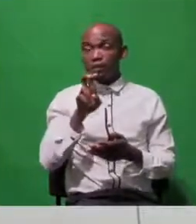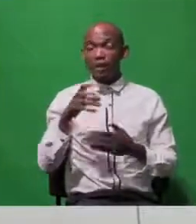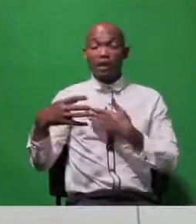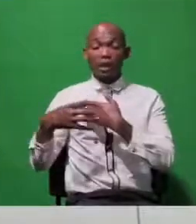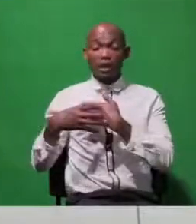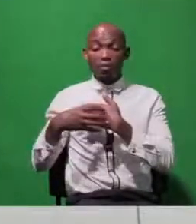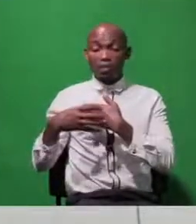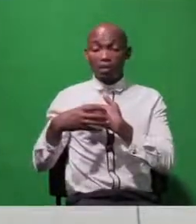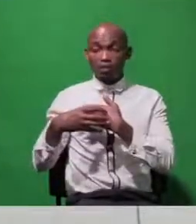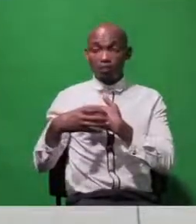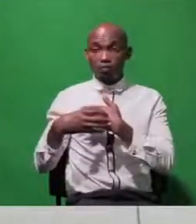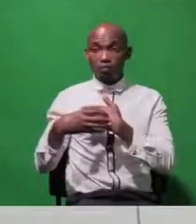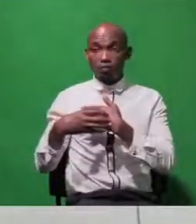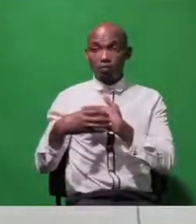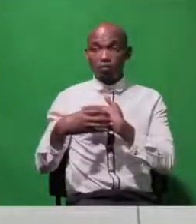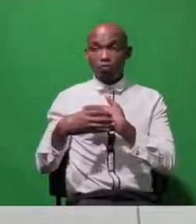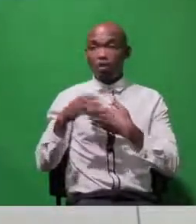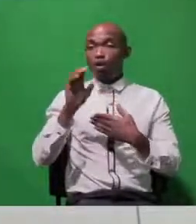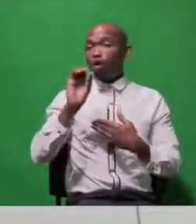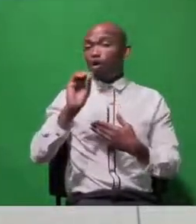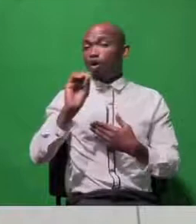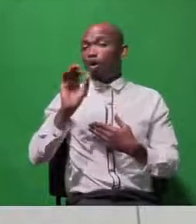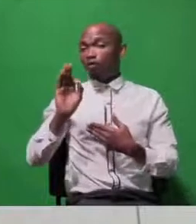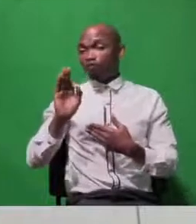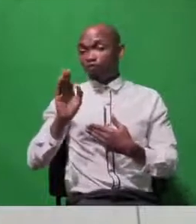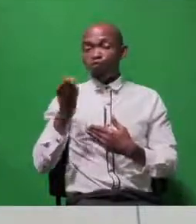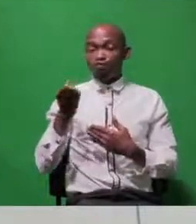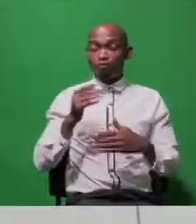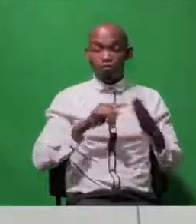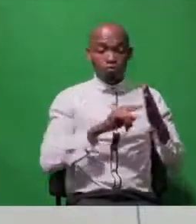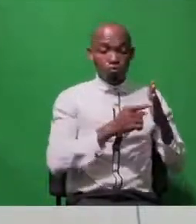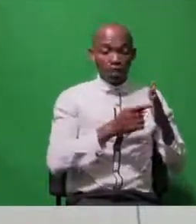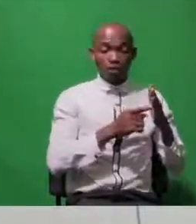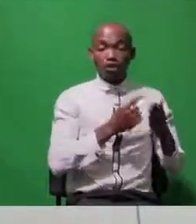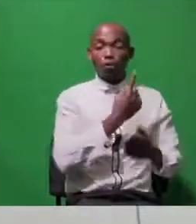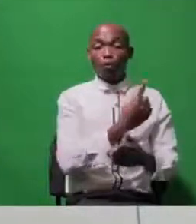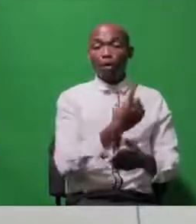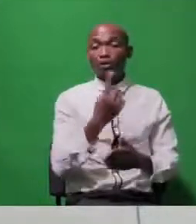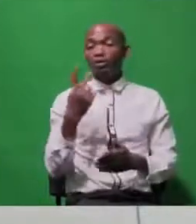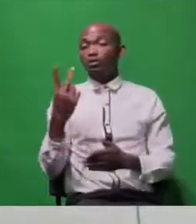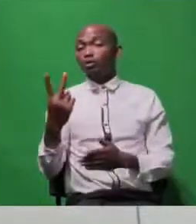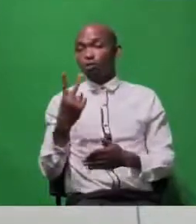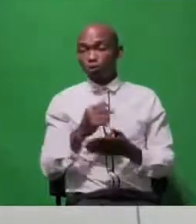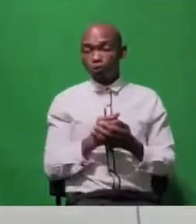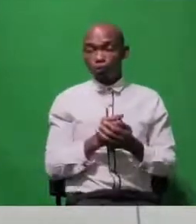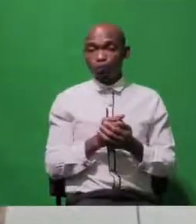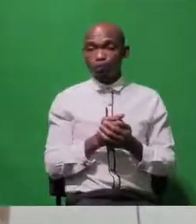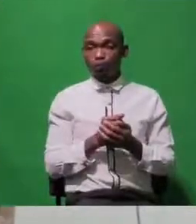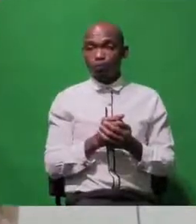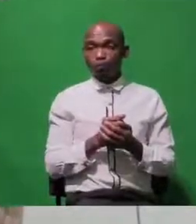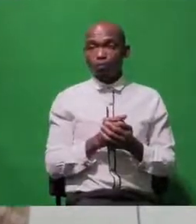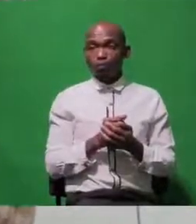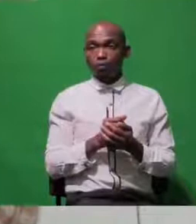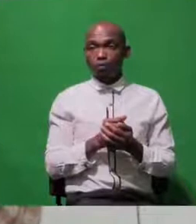image of point 1, 2, or the